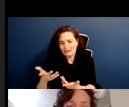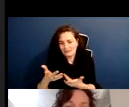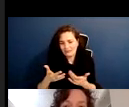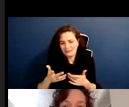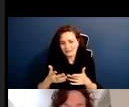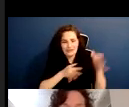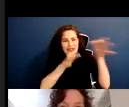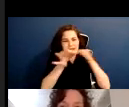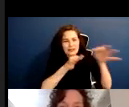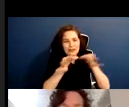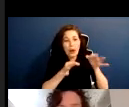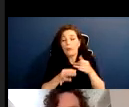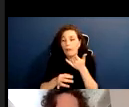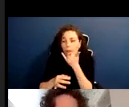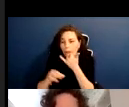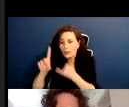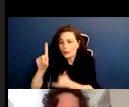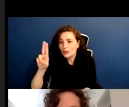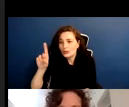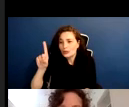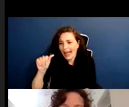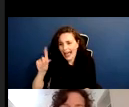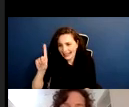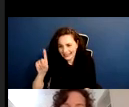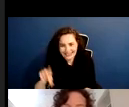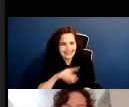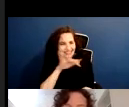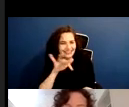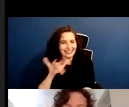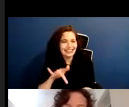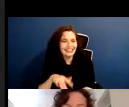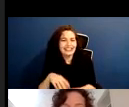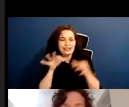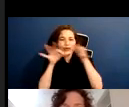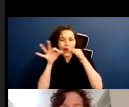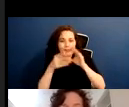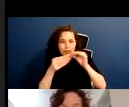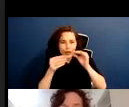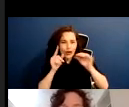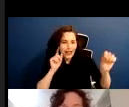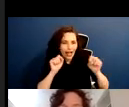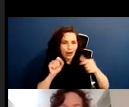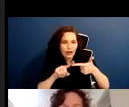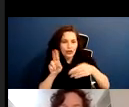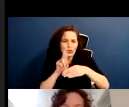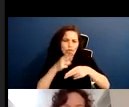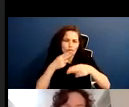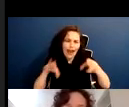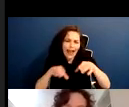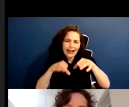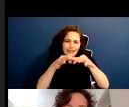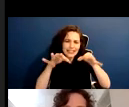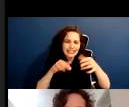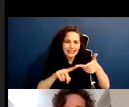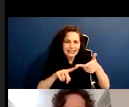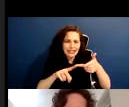Use short, active sentences. Describe visual scenes. If you were at a restaurant or a bar, or